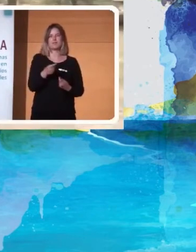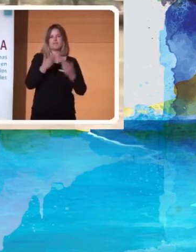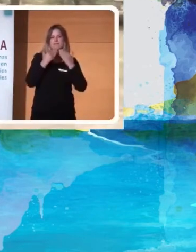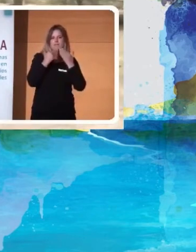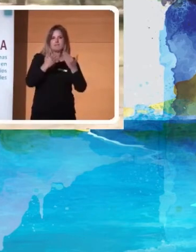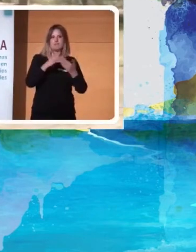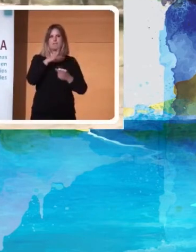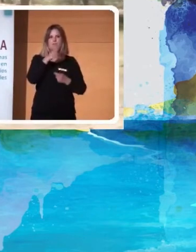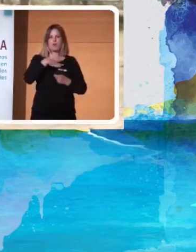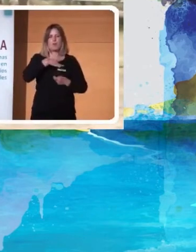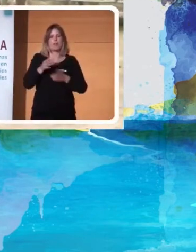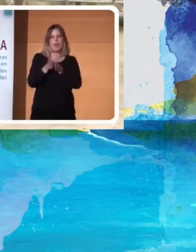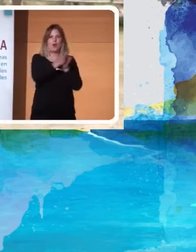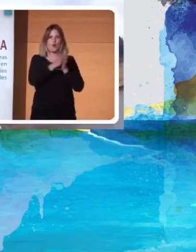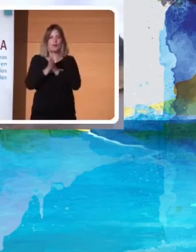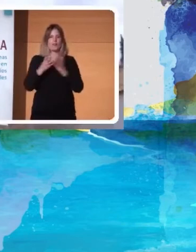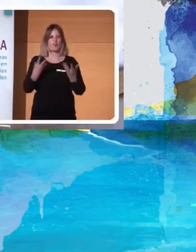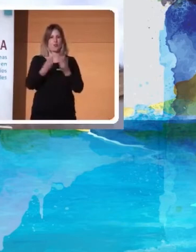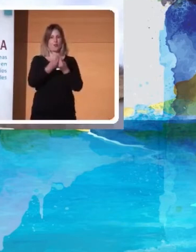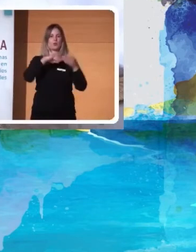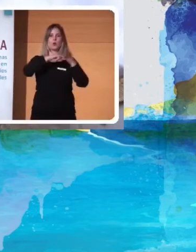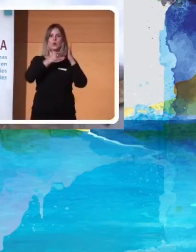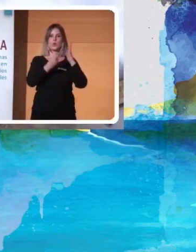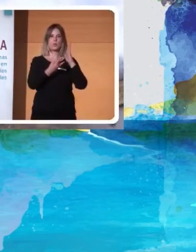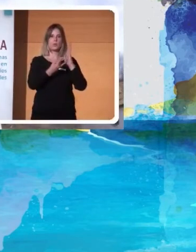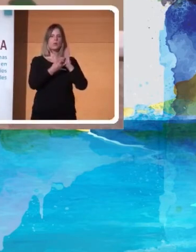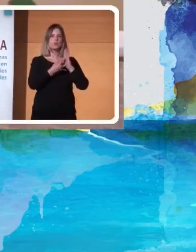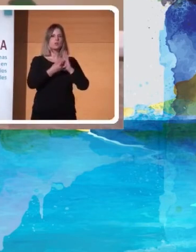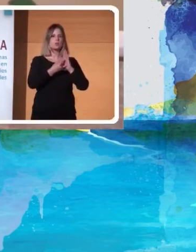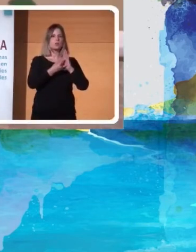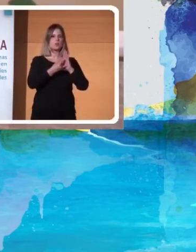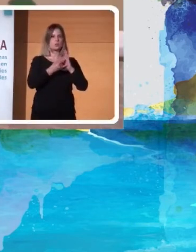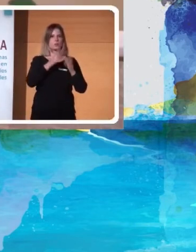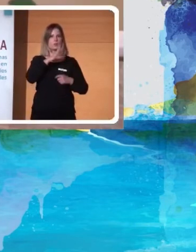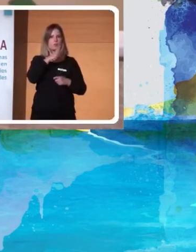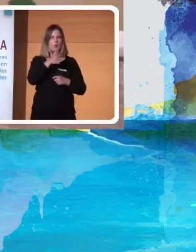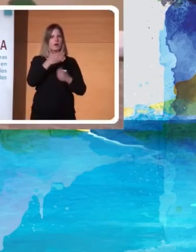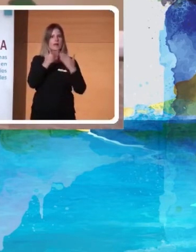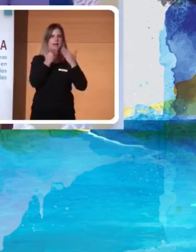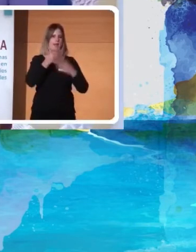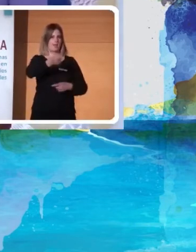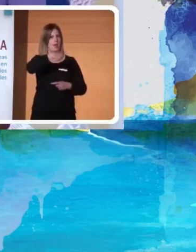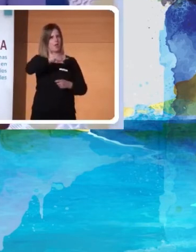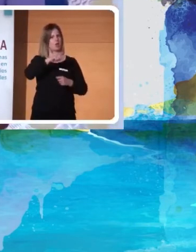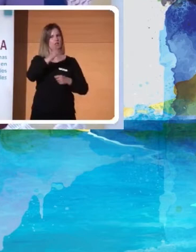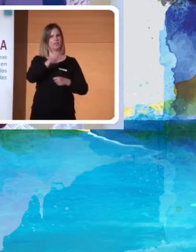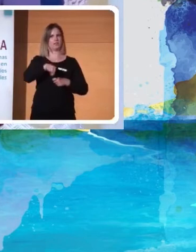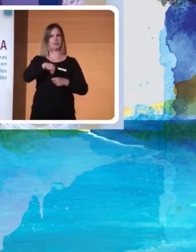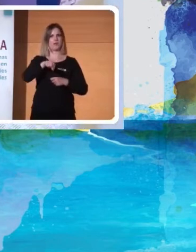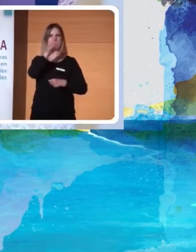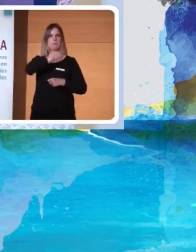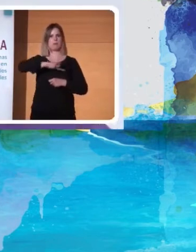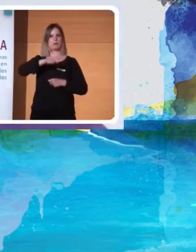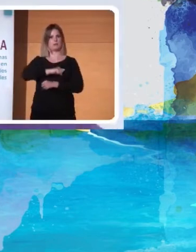I feel very excited to be able to collaborate with all of my colleagues. This project wasn't